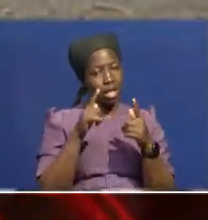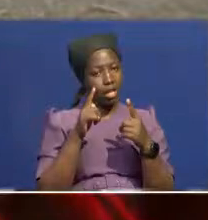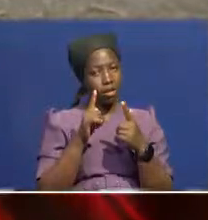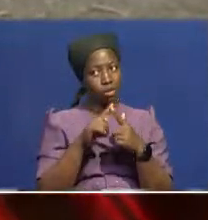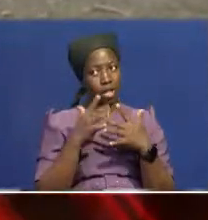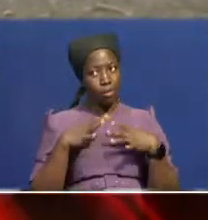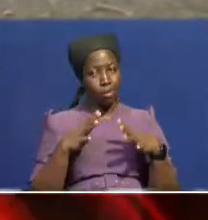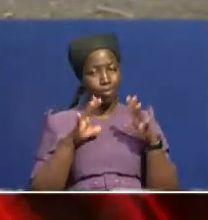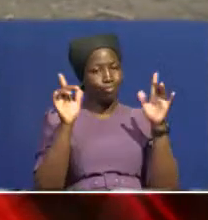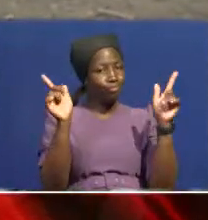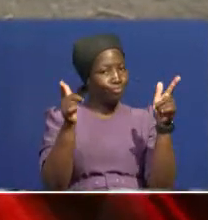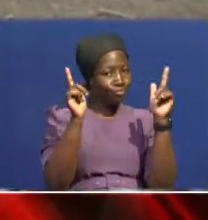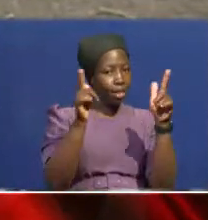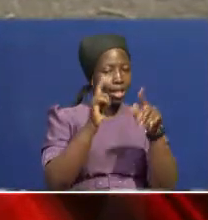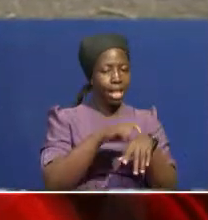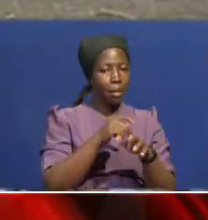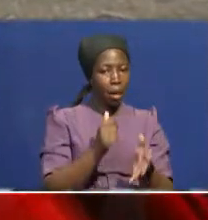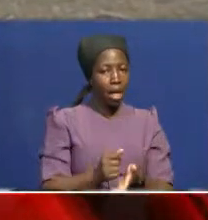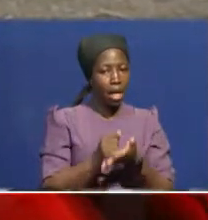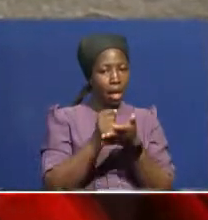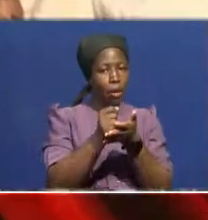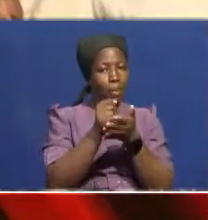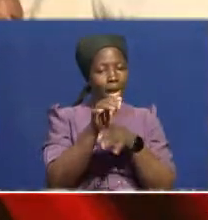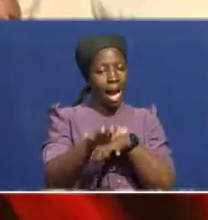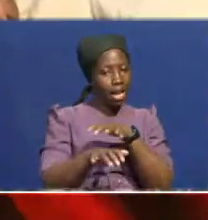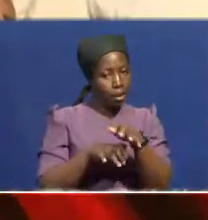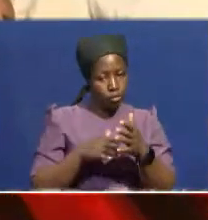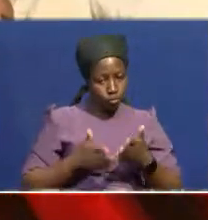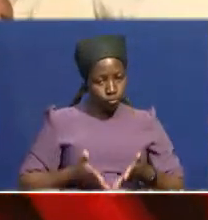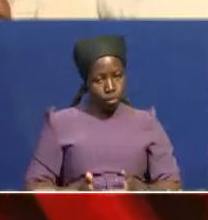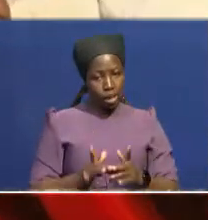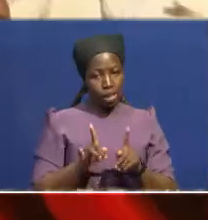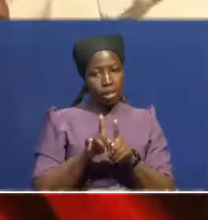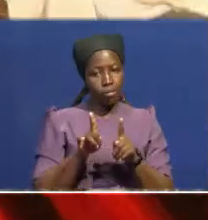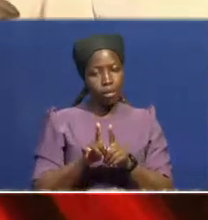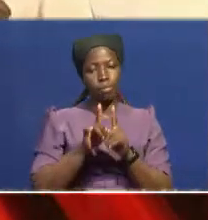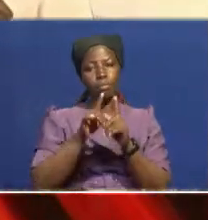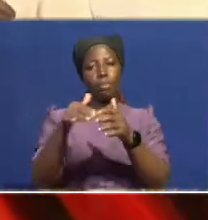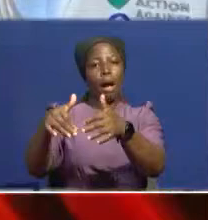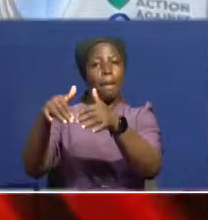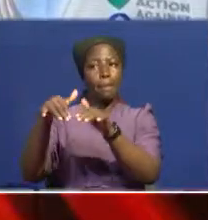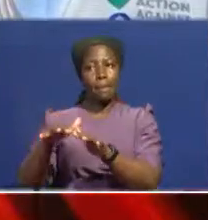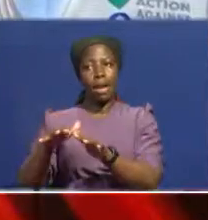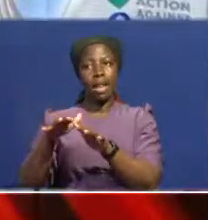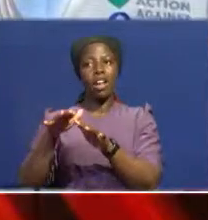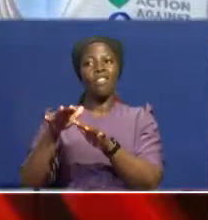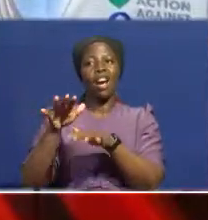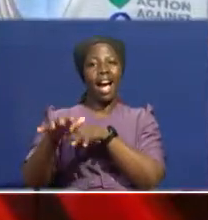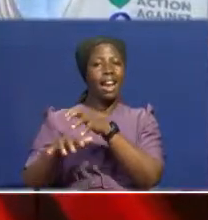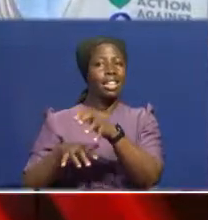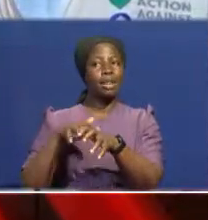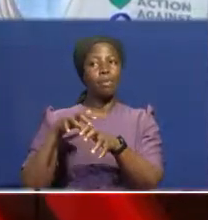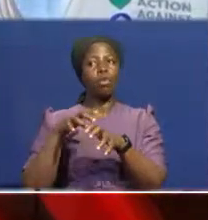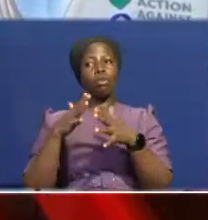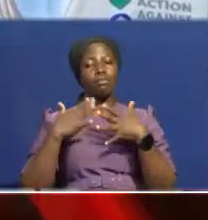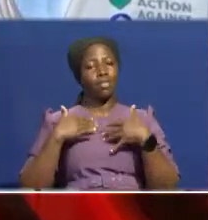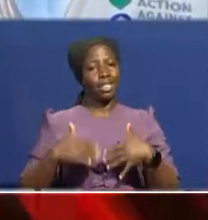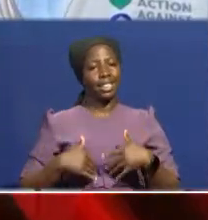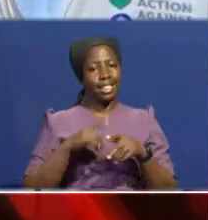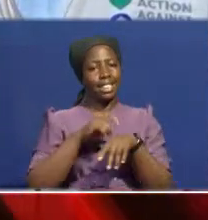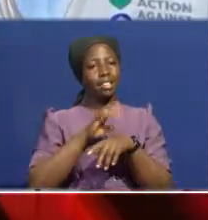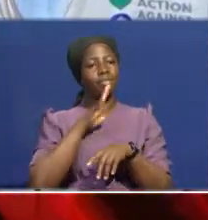with animal birth and disposal of carcasses from steel or aborted animal births. Ona mnyama ameafya